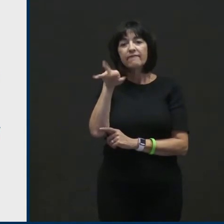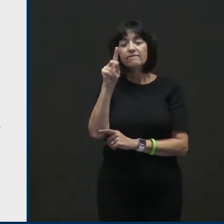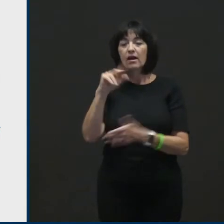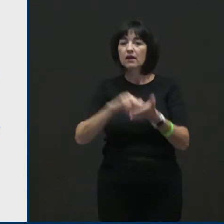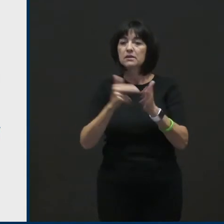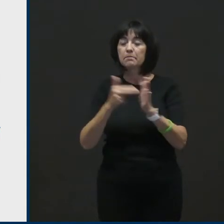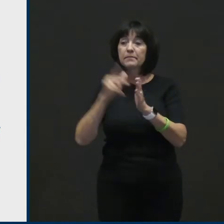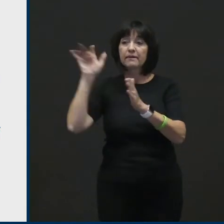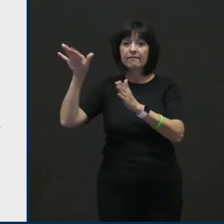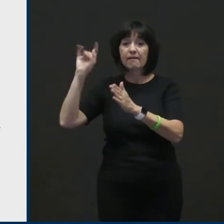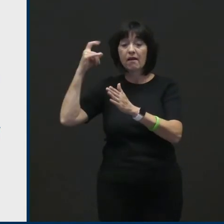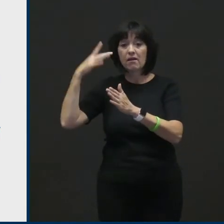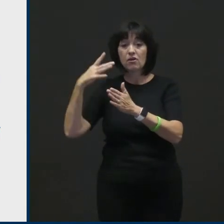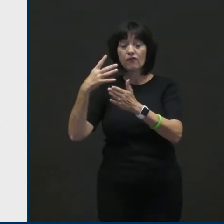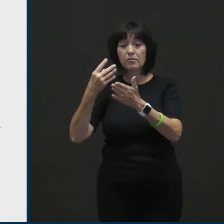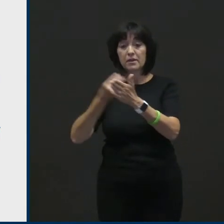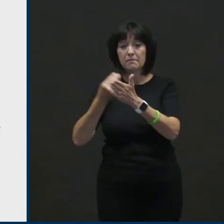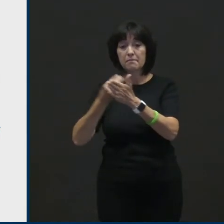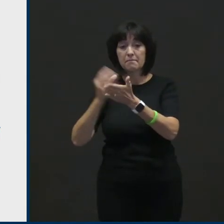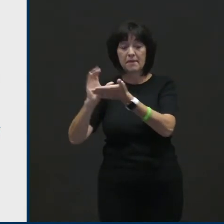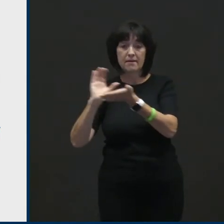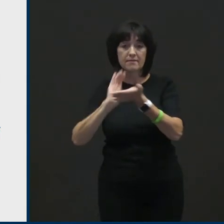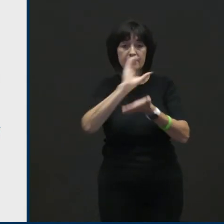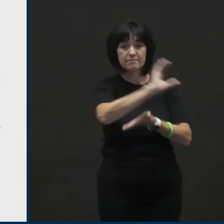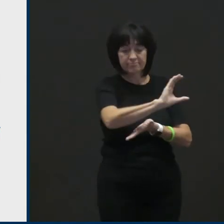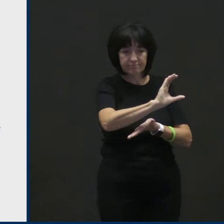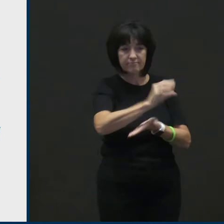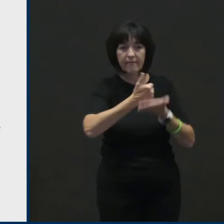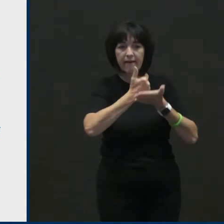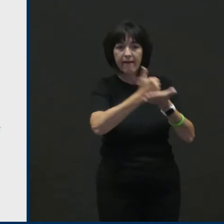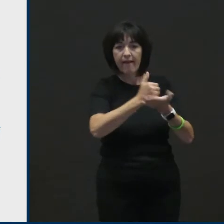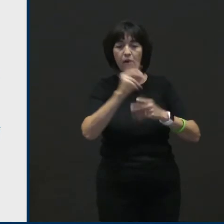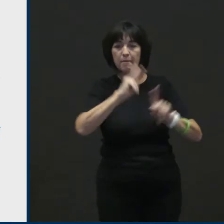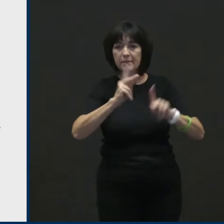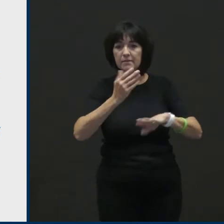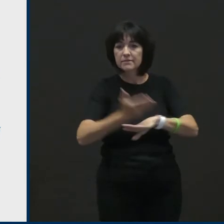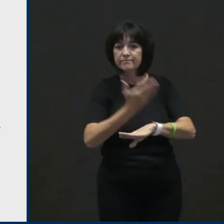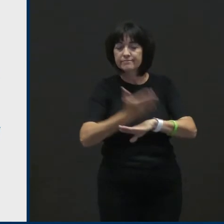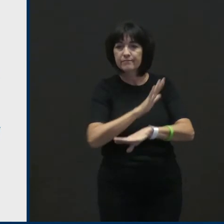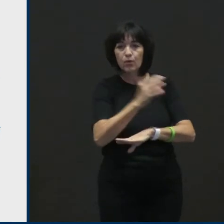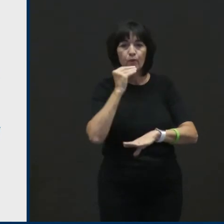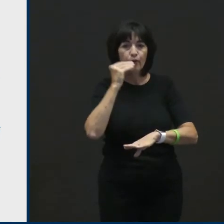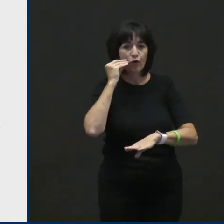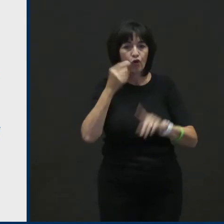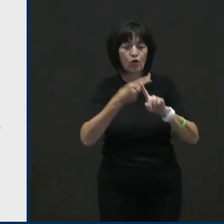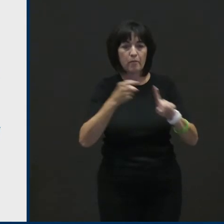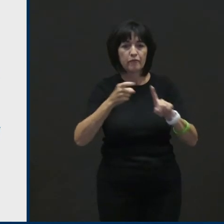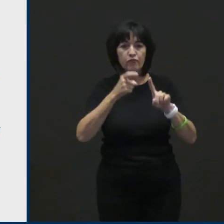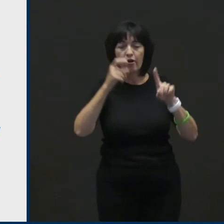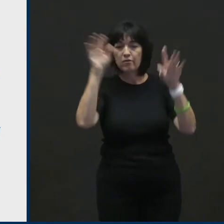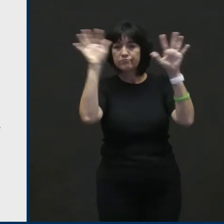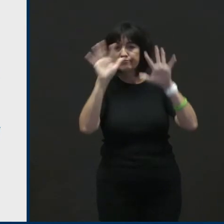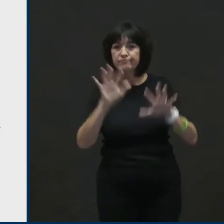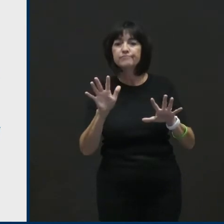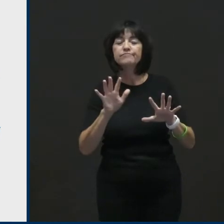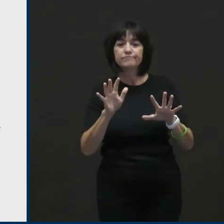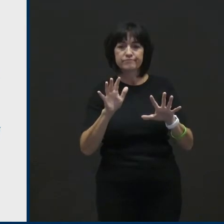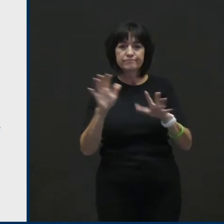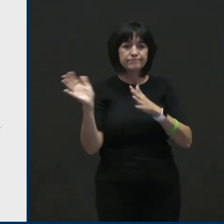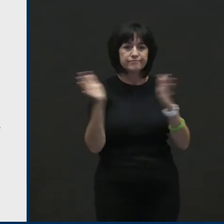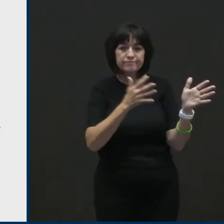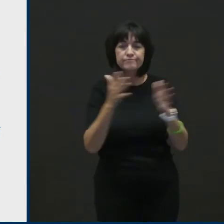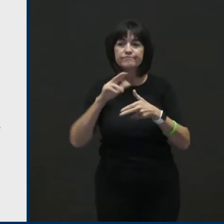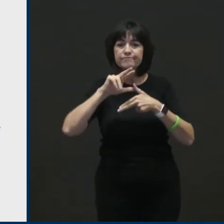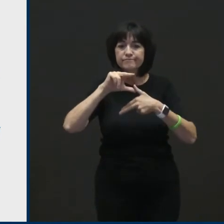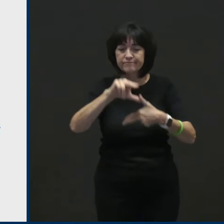a couple of years. Actually had a proposal in this year's budget, which we had to take out when COVID hit and our revenues tanked.